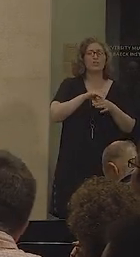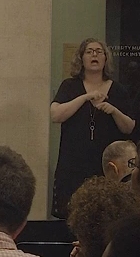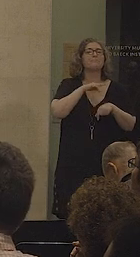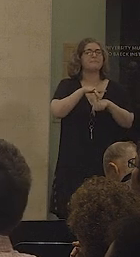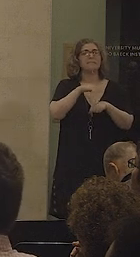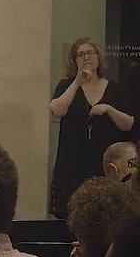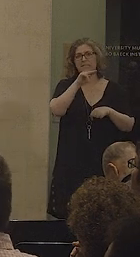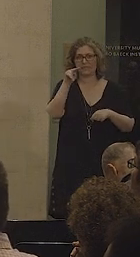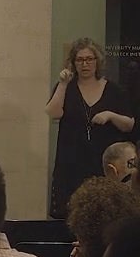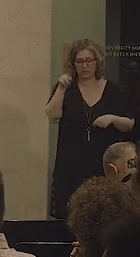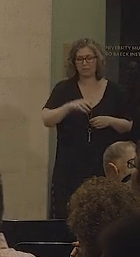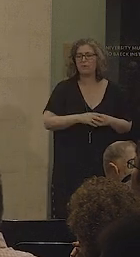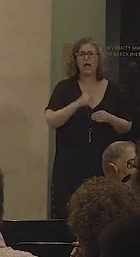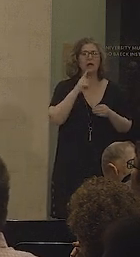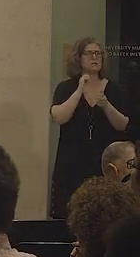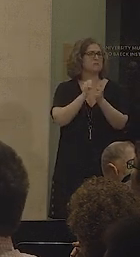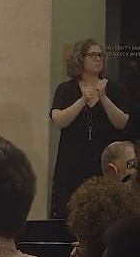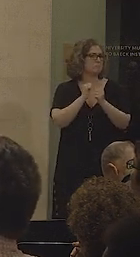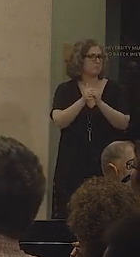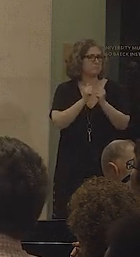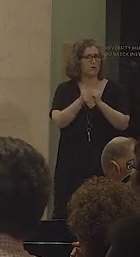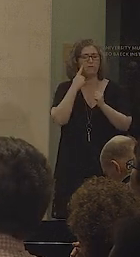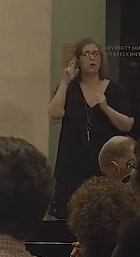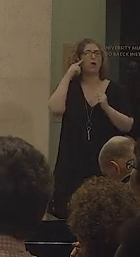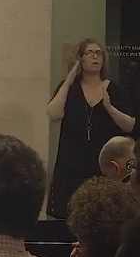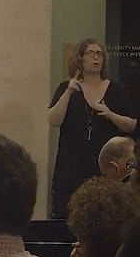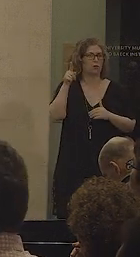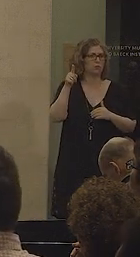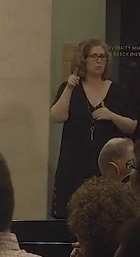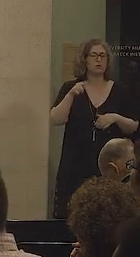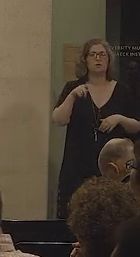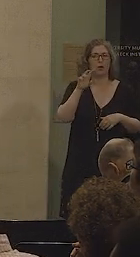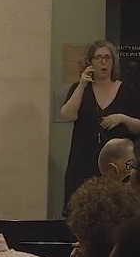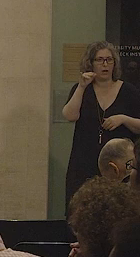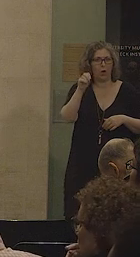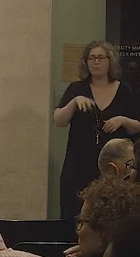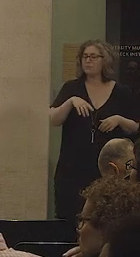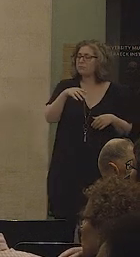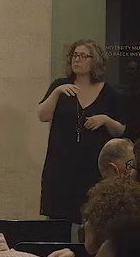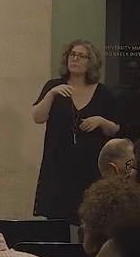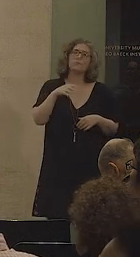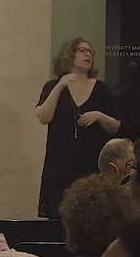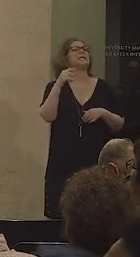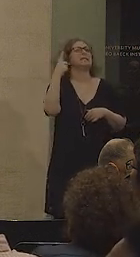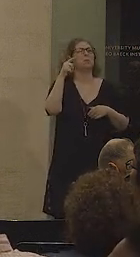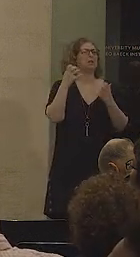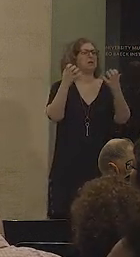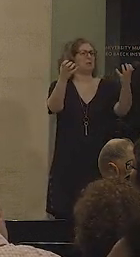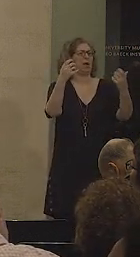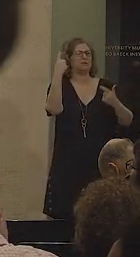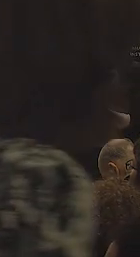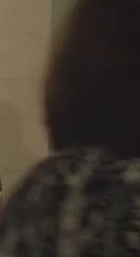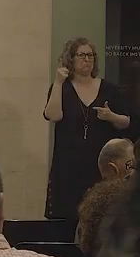and I was campaigning for their gubernatorial candidate, and someone was in the crowd who's